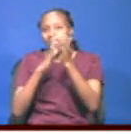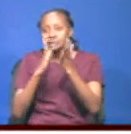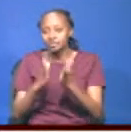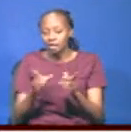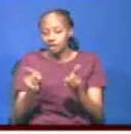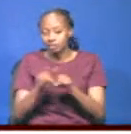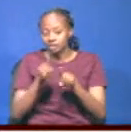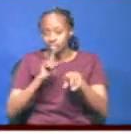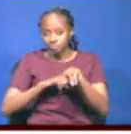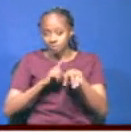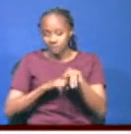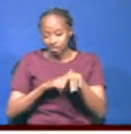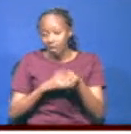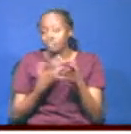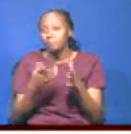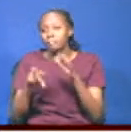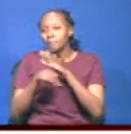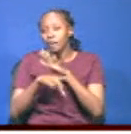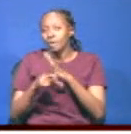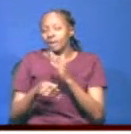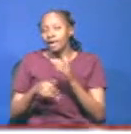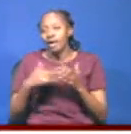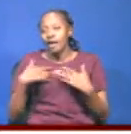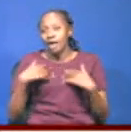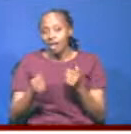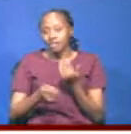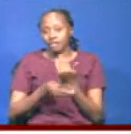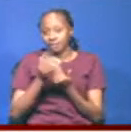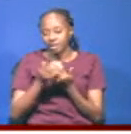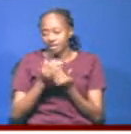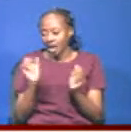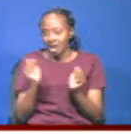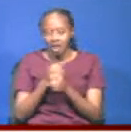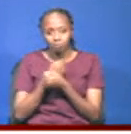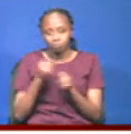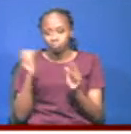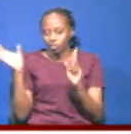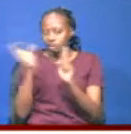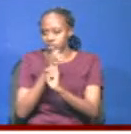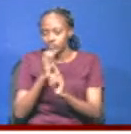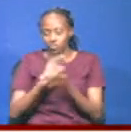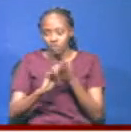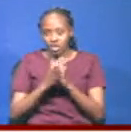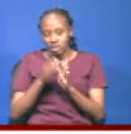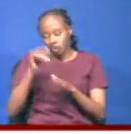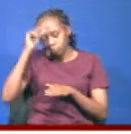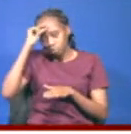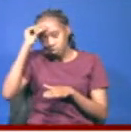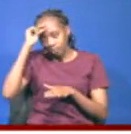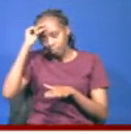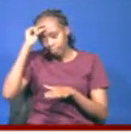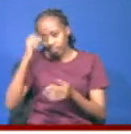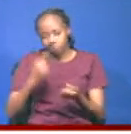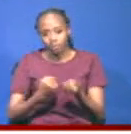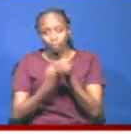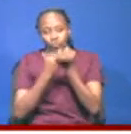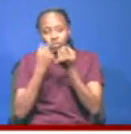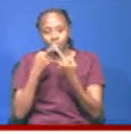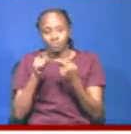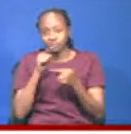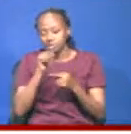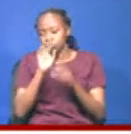and UHC cannot be achieved without health system governance and leadership. It's as important as a skilled health